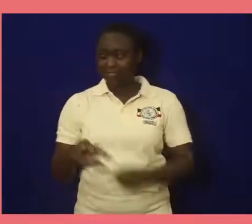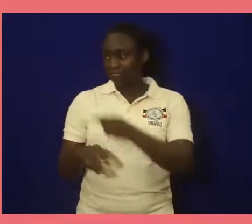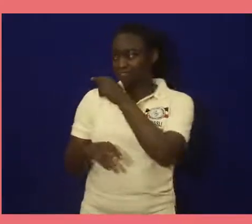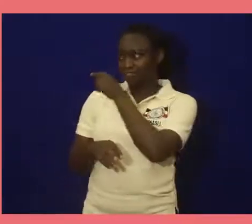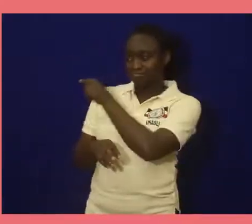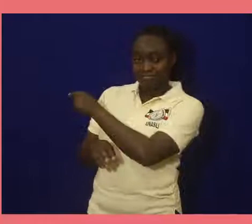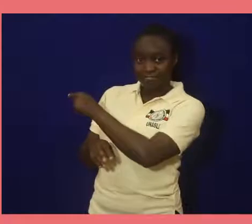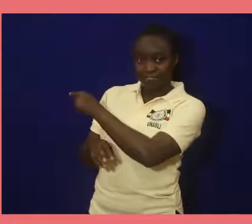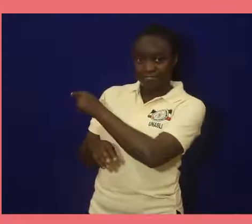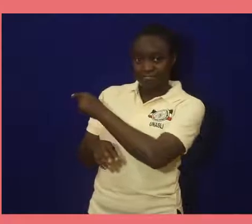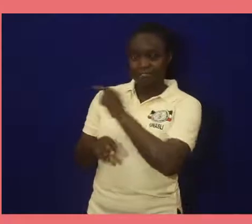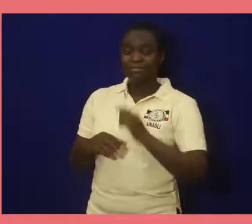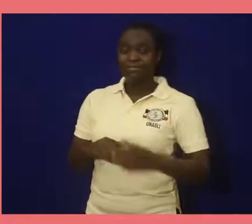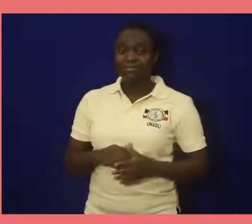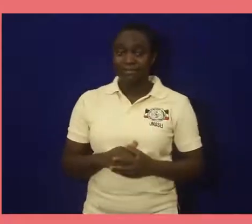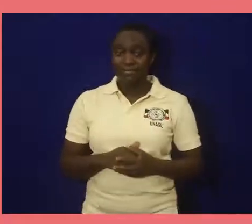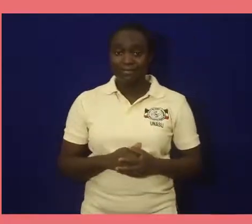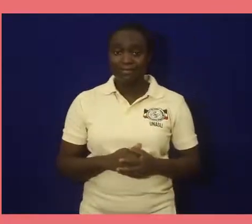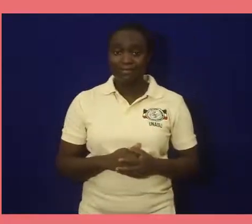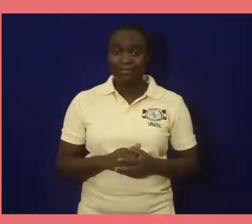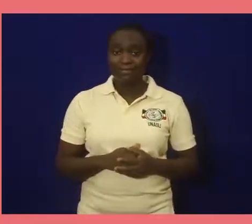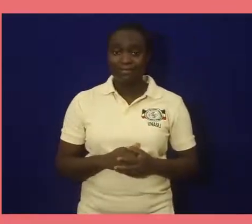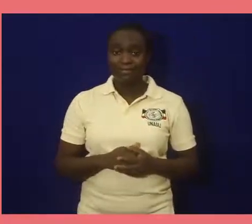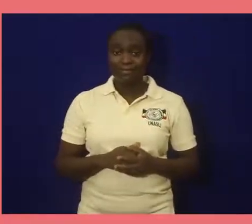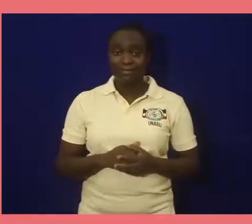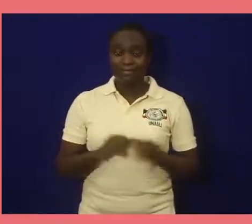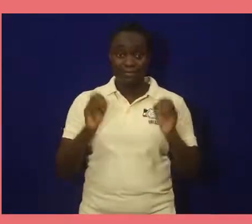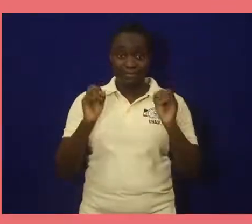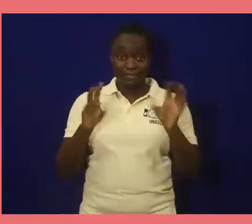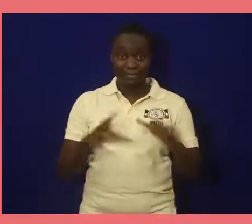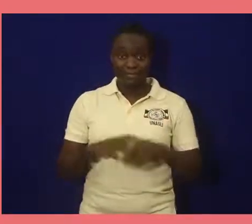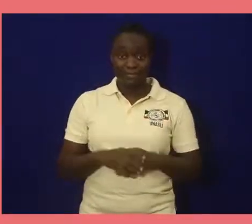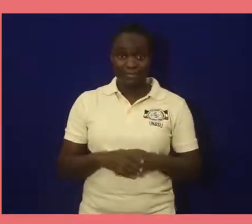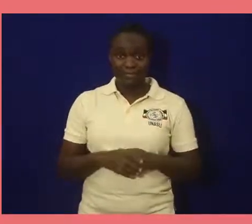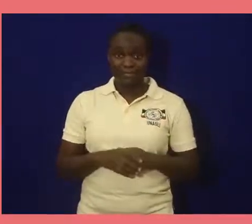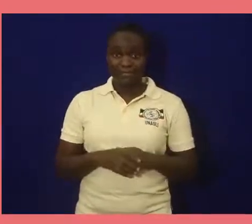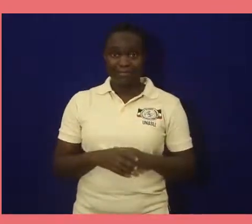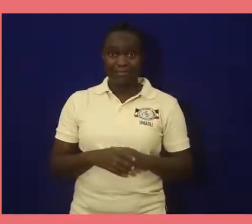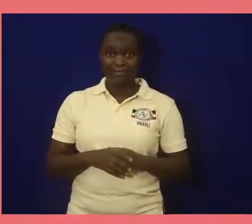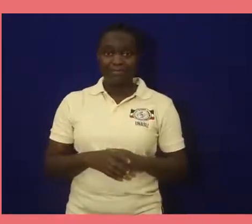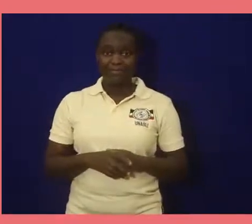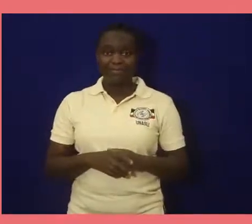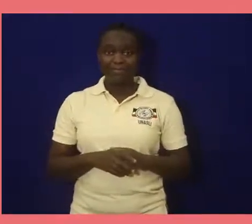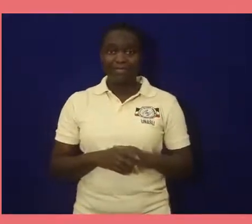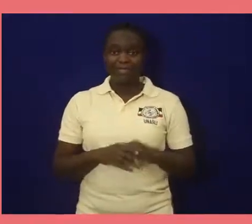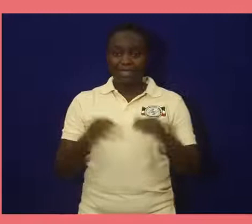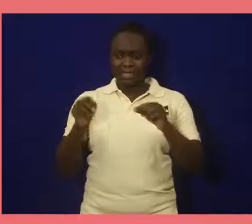C is the center of curvature. All right?